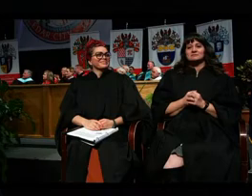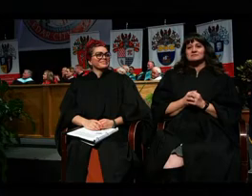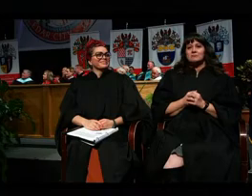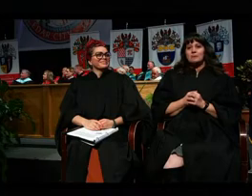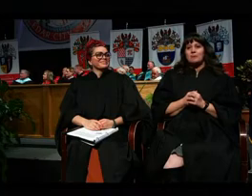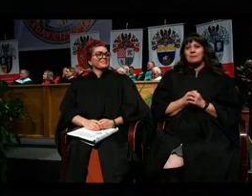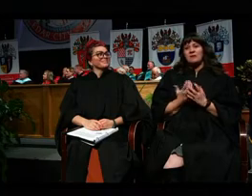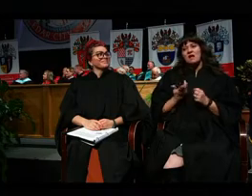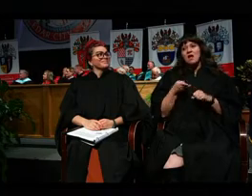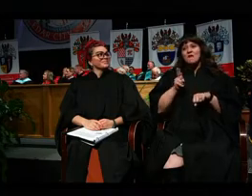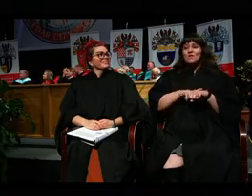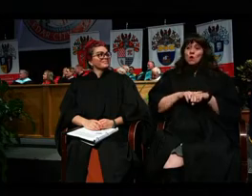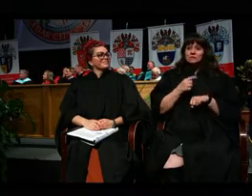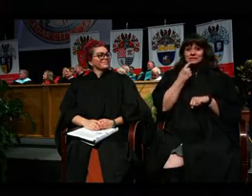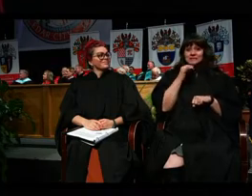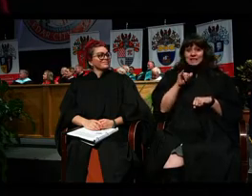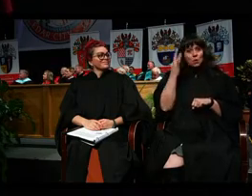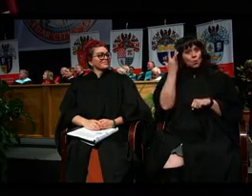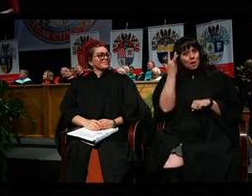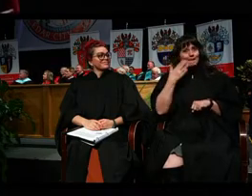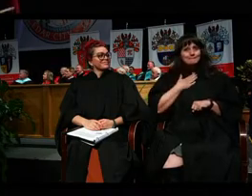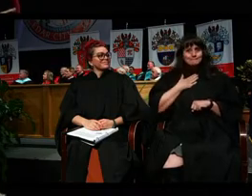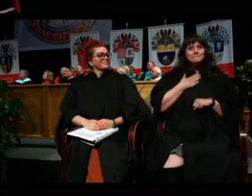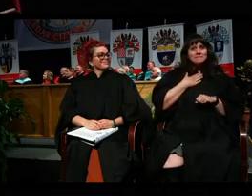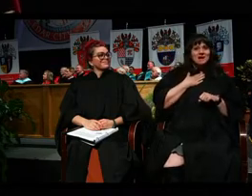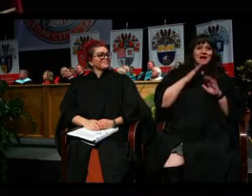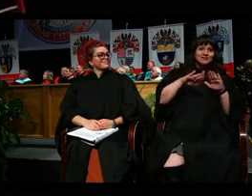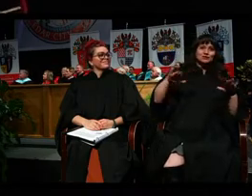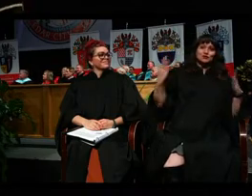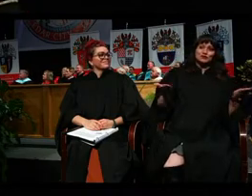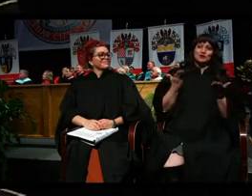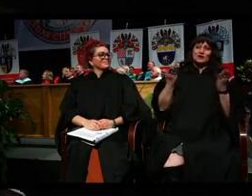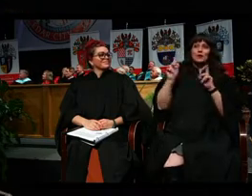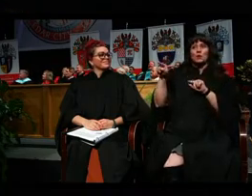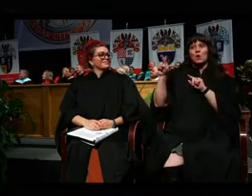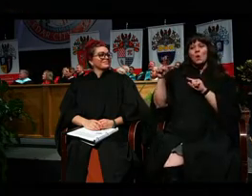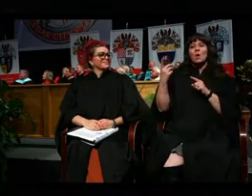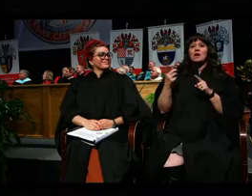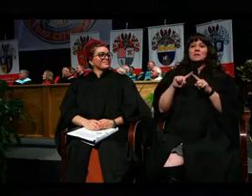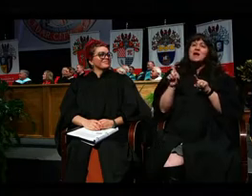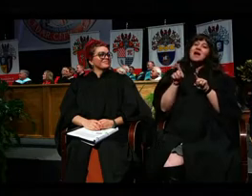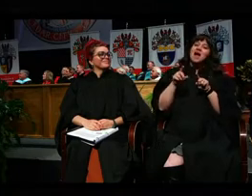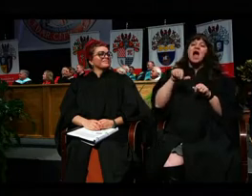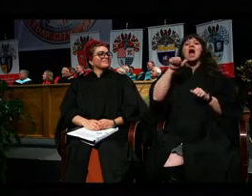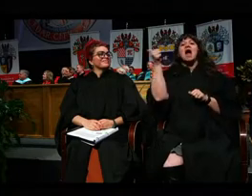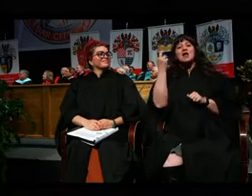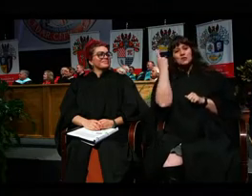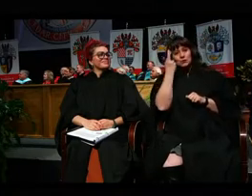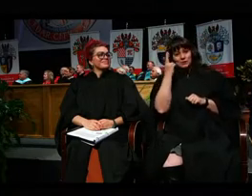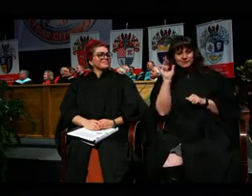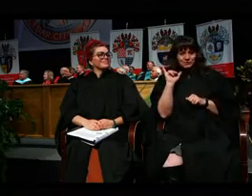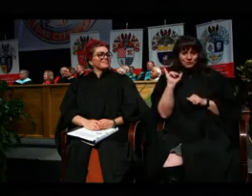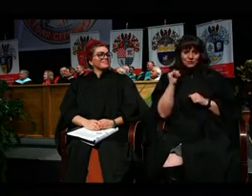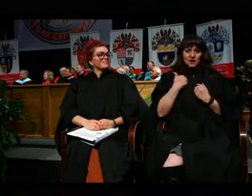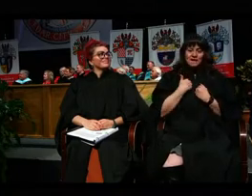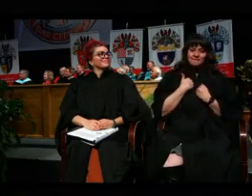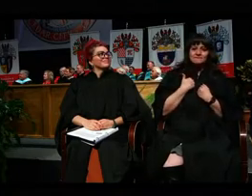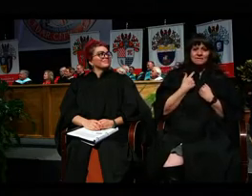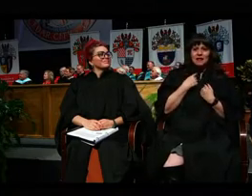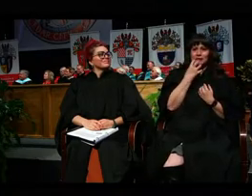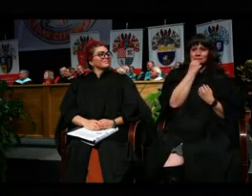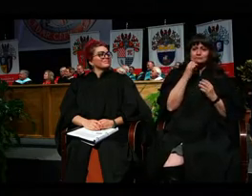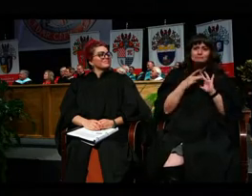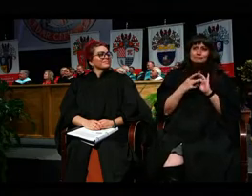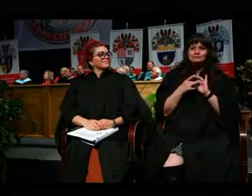Now, of course, I can say that because my kids are here, and everybody understands that. But there's another reason that it is that I'm so endeared to this